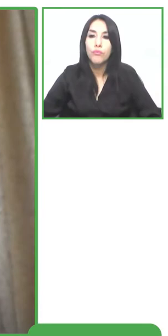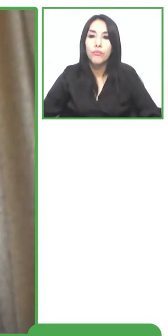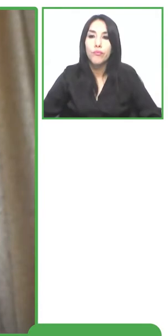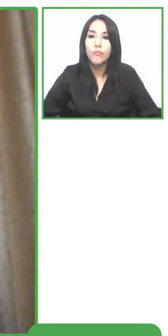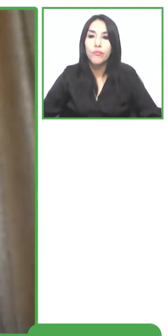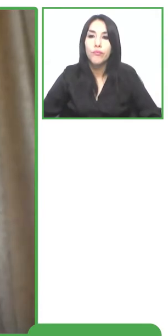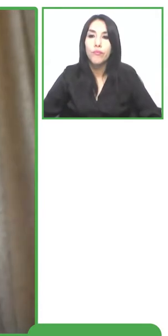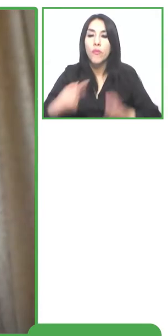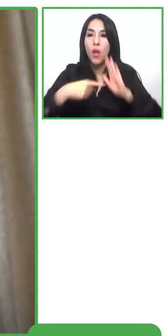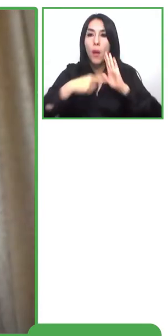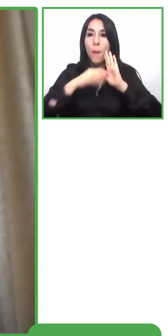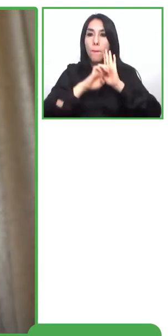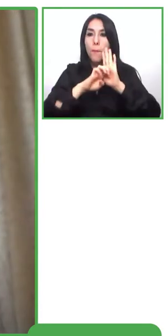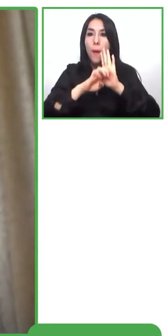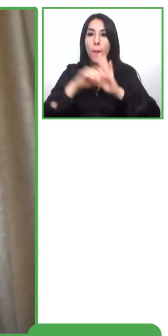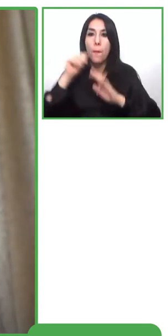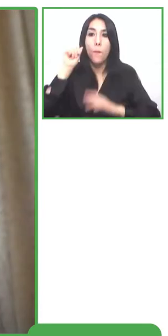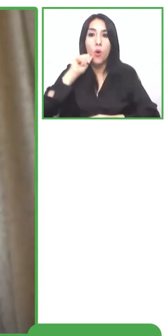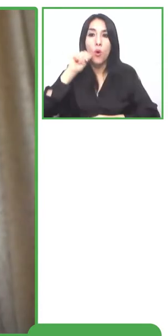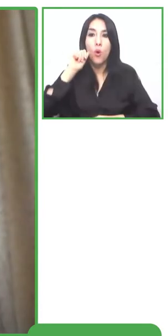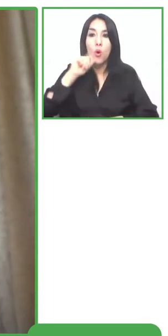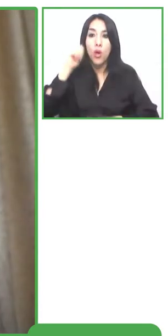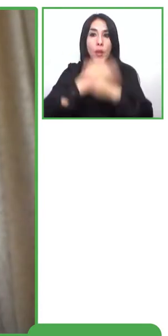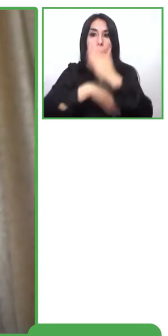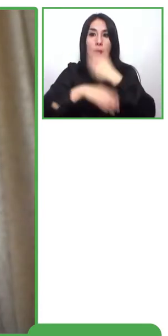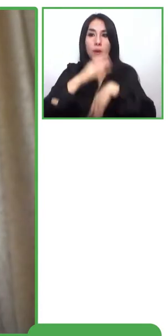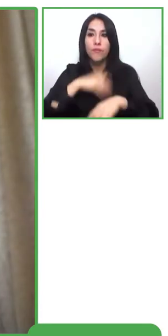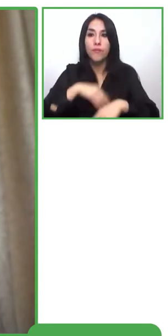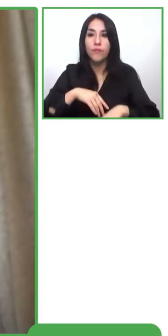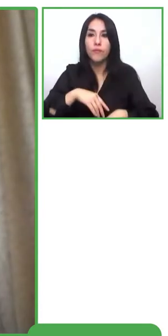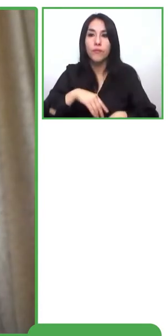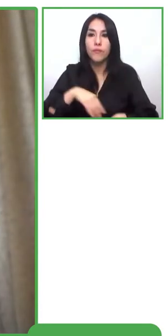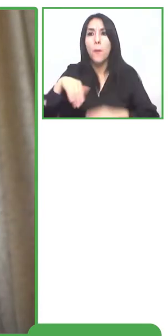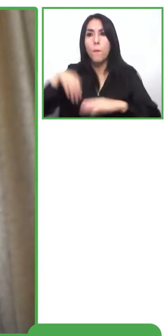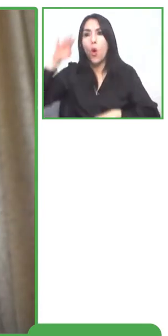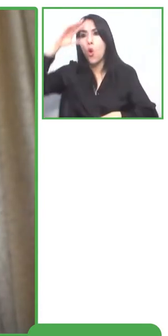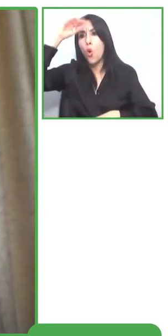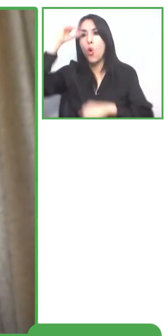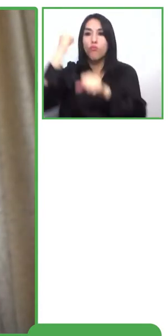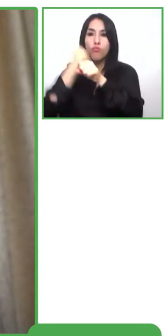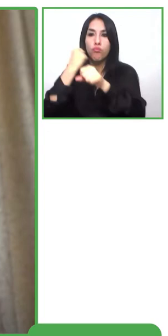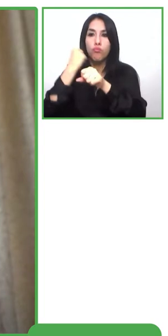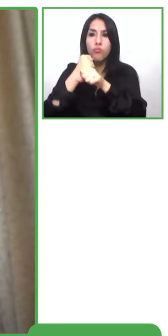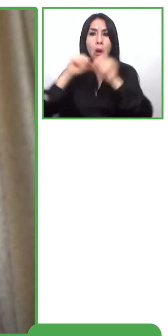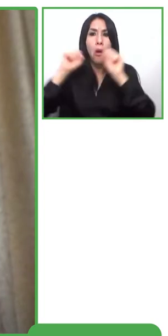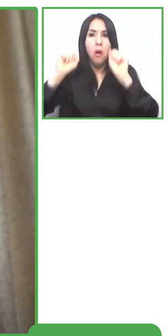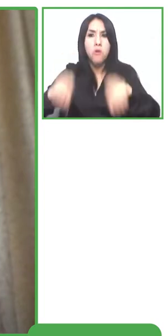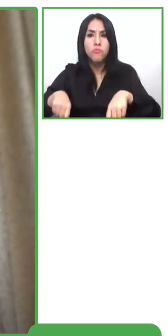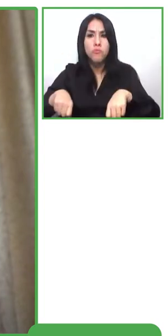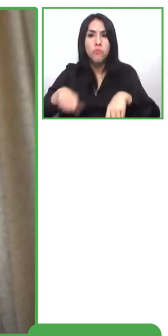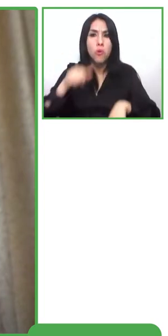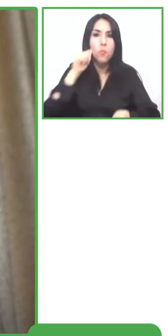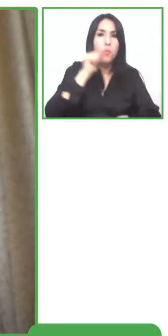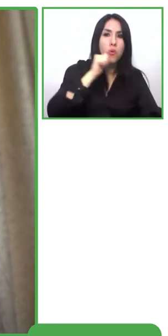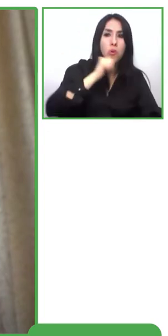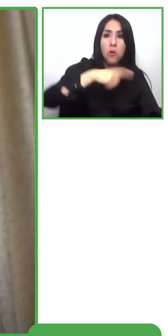have two times less likelihood of using the